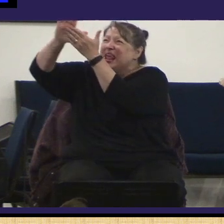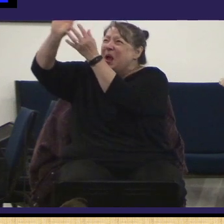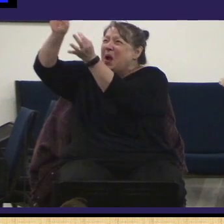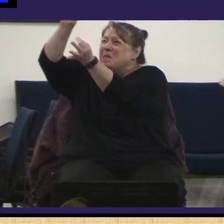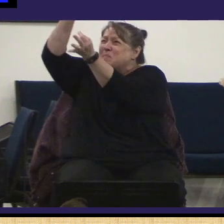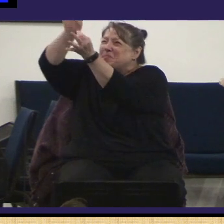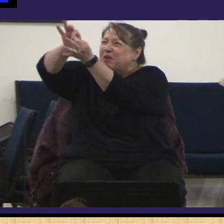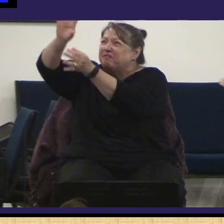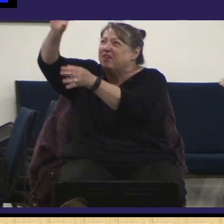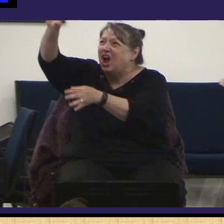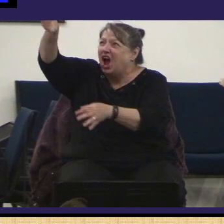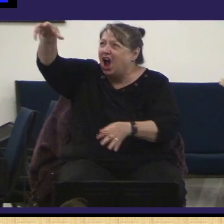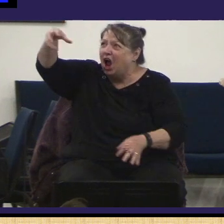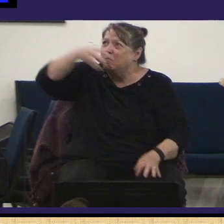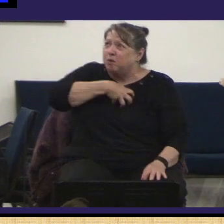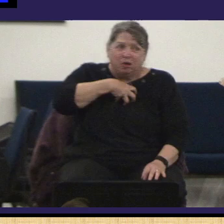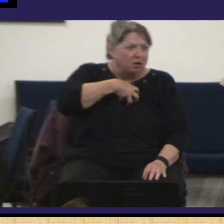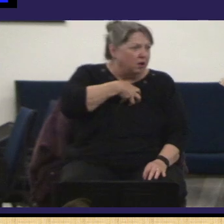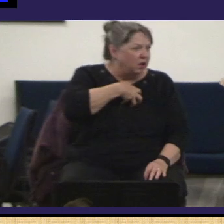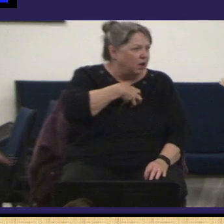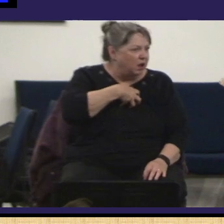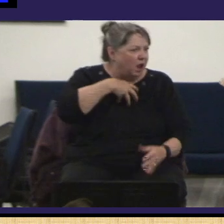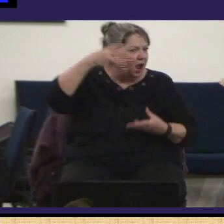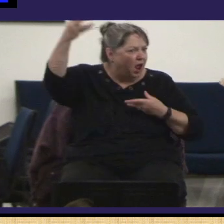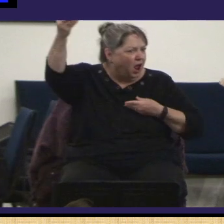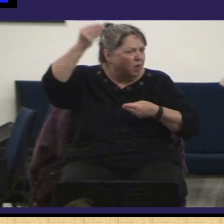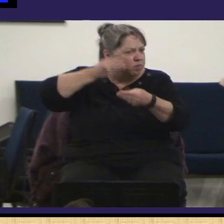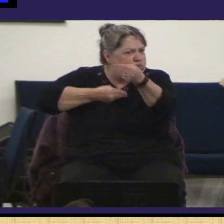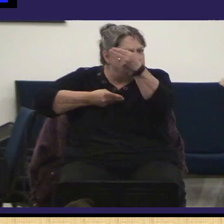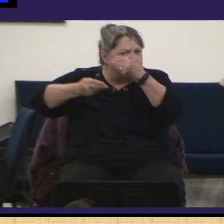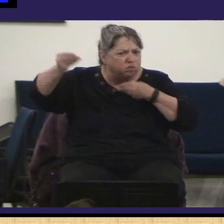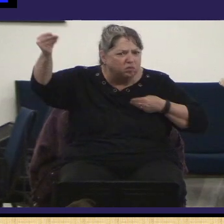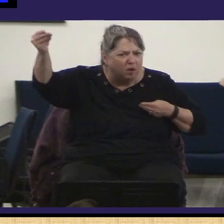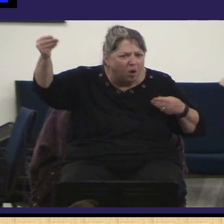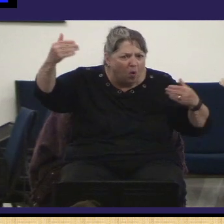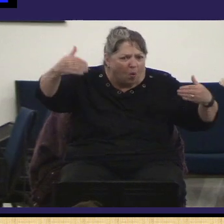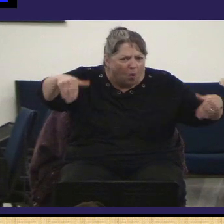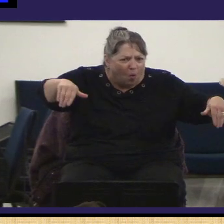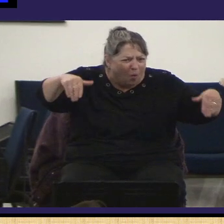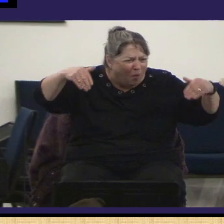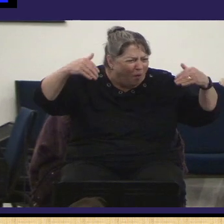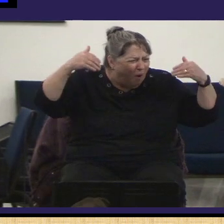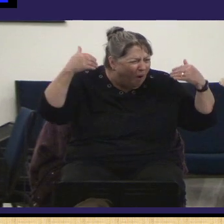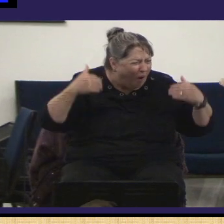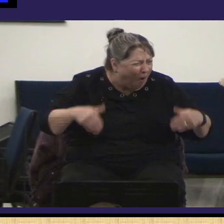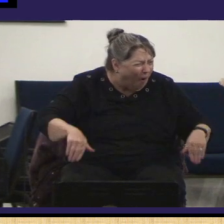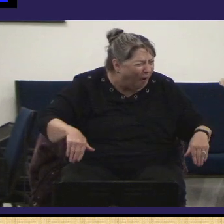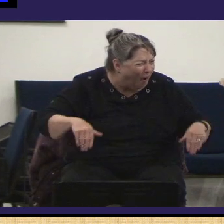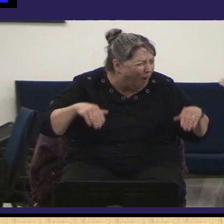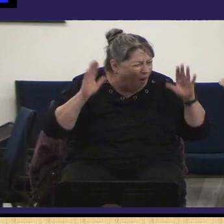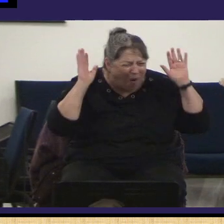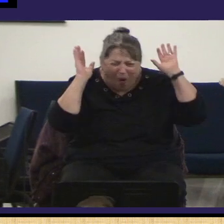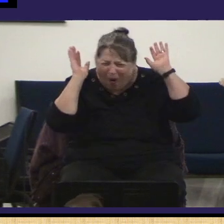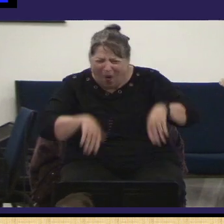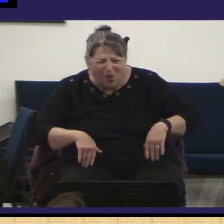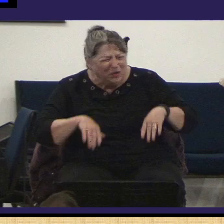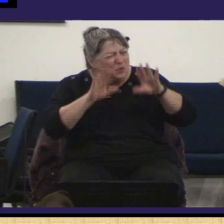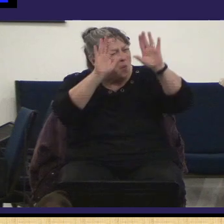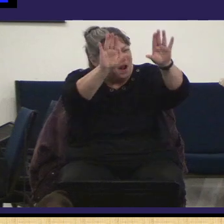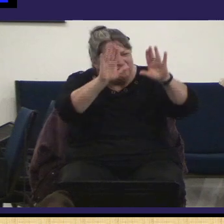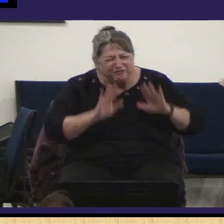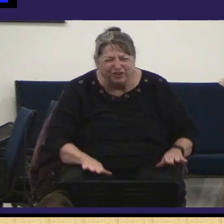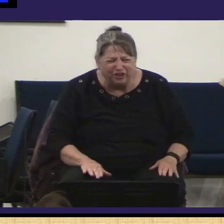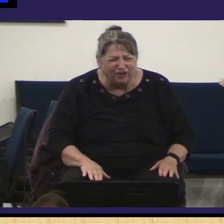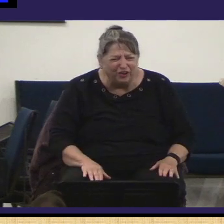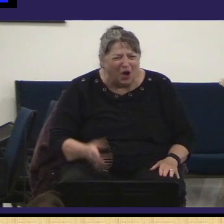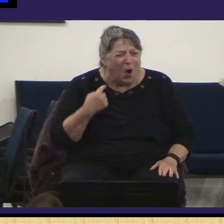to die, because He took our sin from us and gave us His righteousness. And that's why we need the breastplate of righteousness. It's